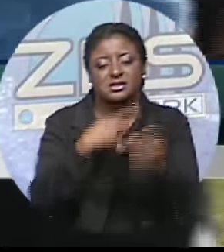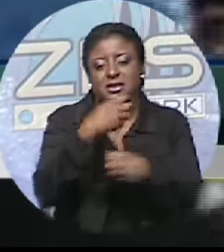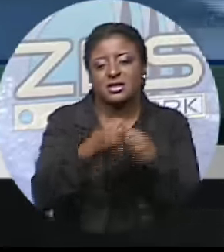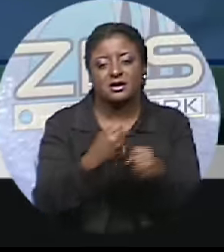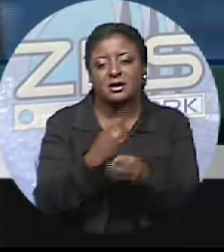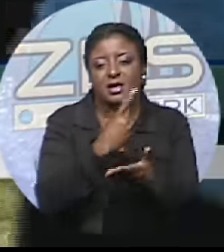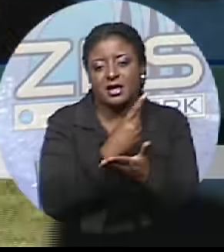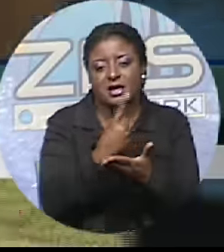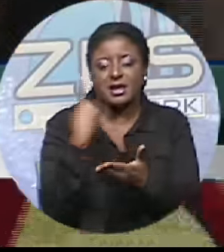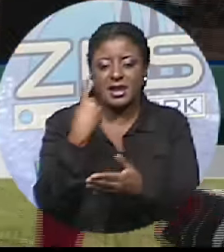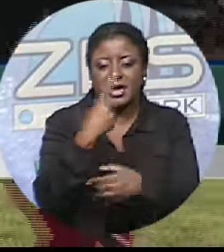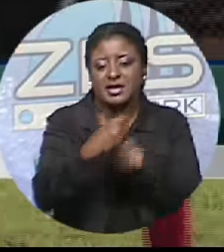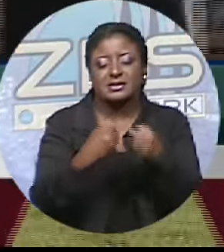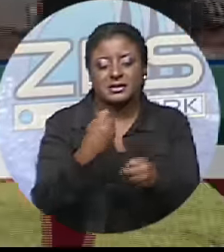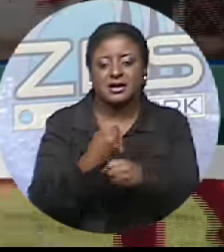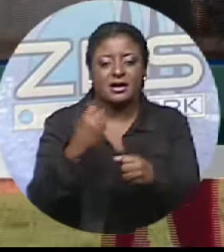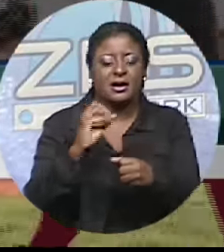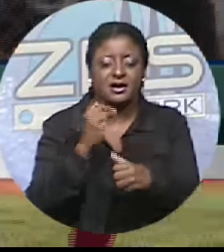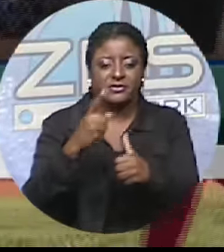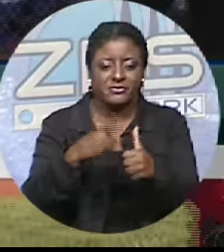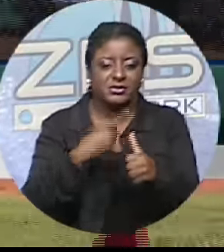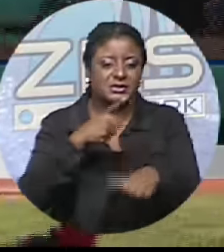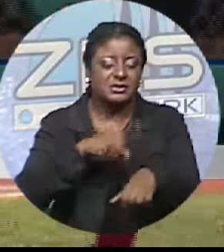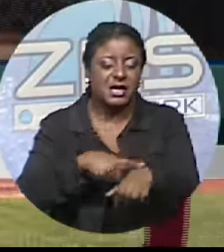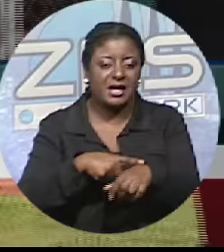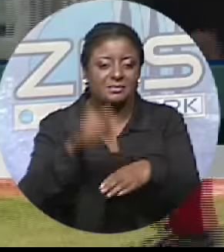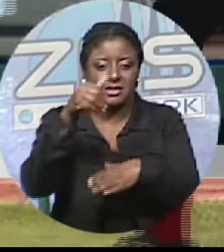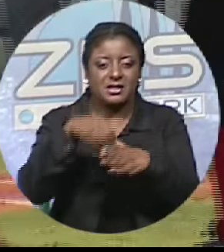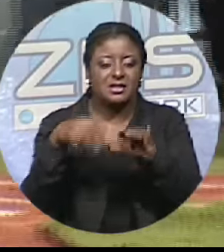the playoffs. And actually after the season,